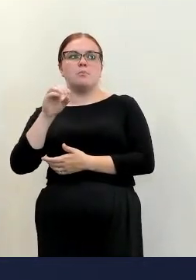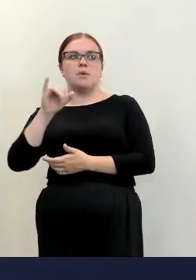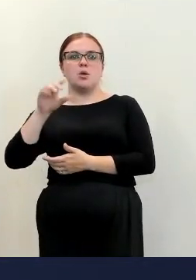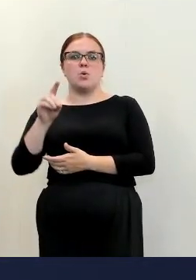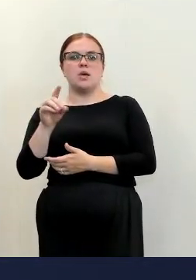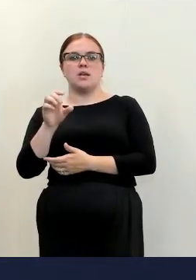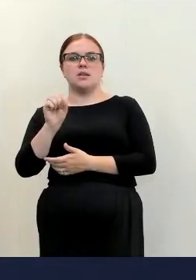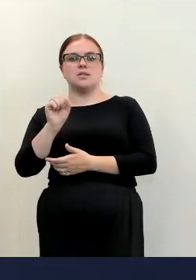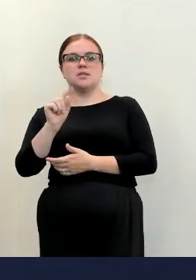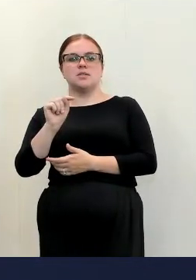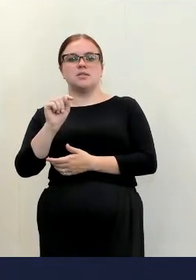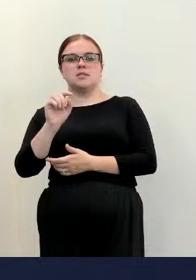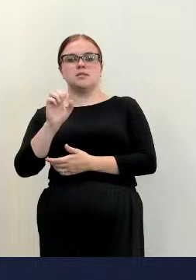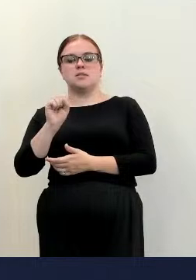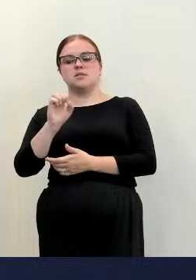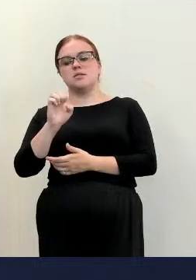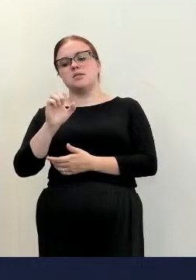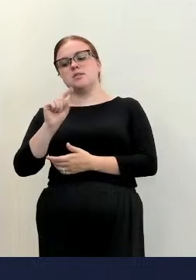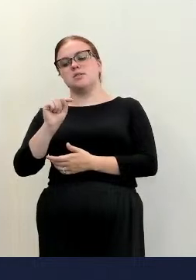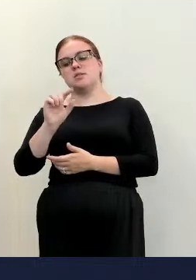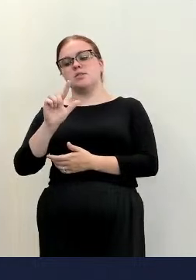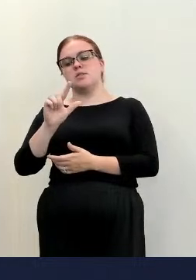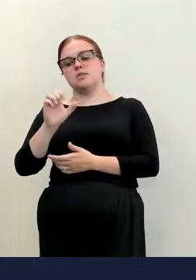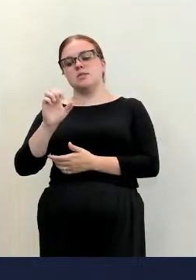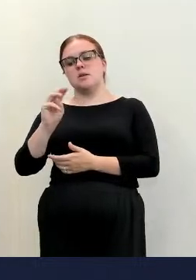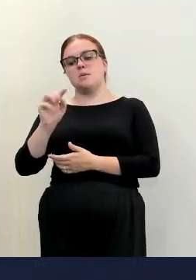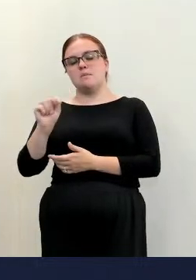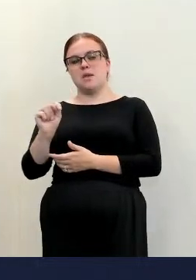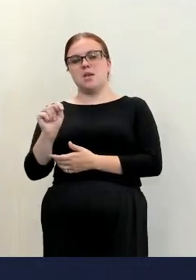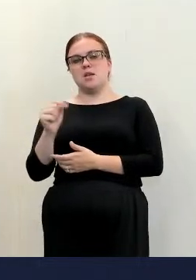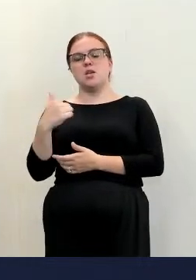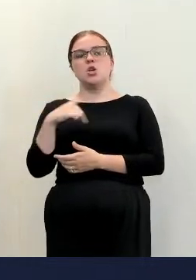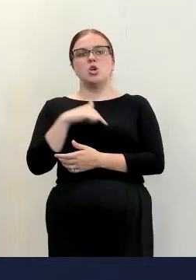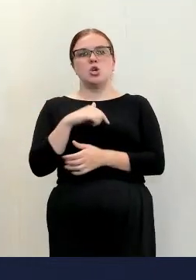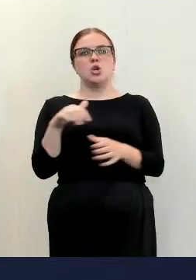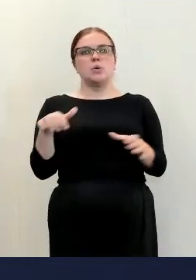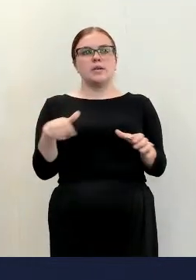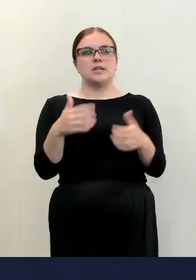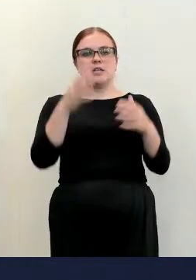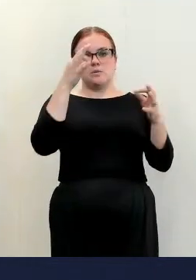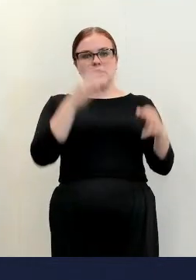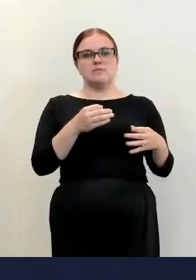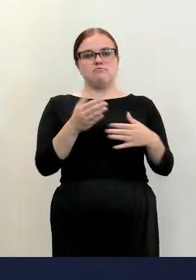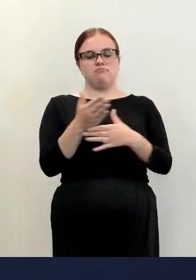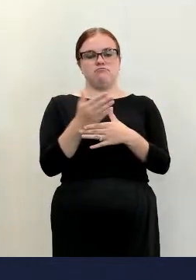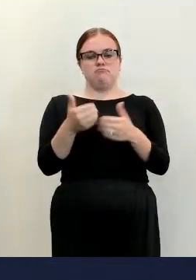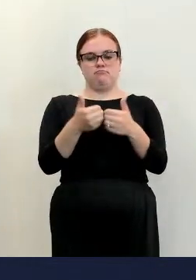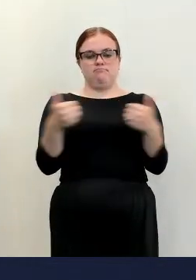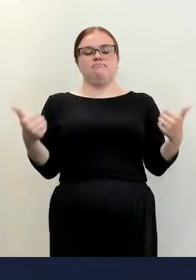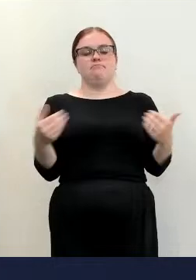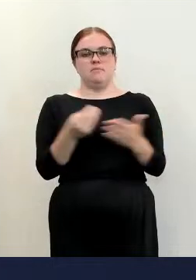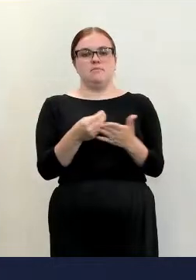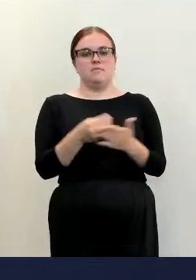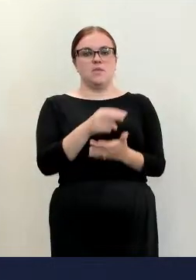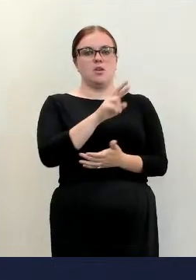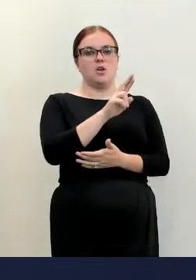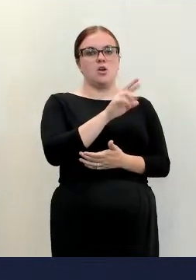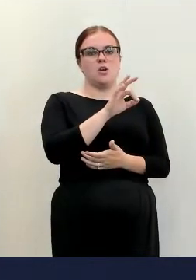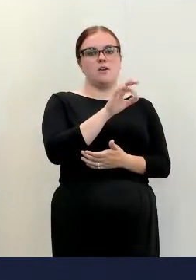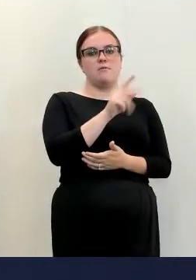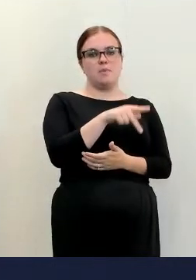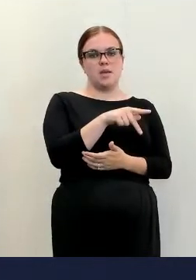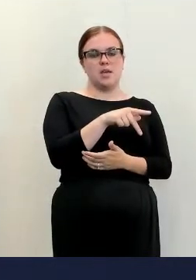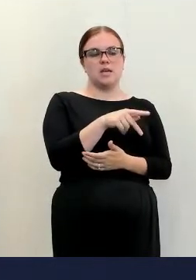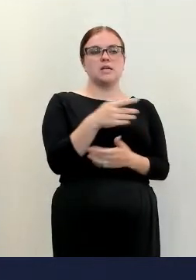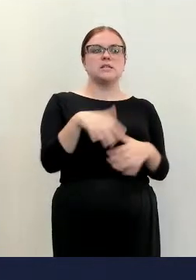started last year, when we got confirmation. We did the RFP. We decided to split up the funding. We did the RFP for providers, and it